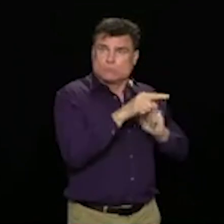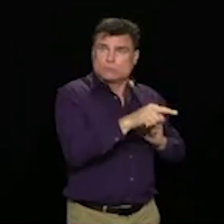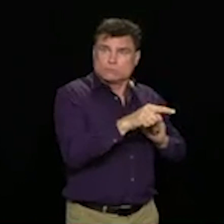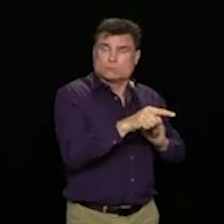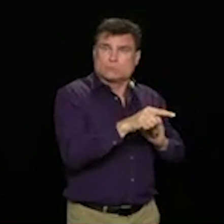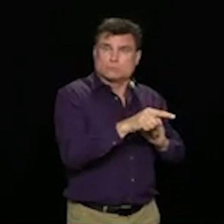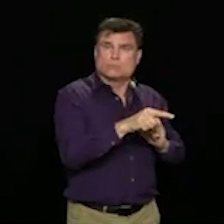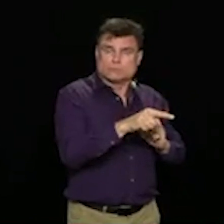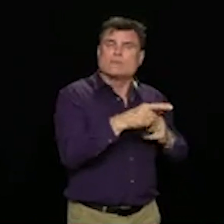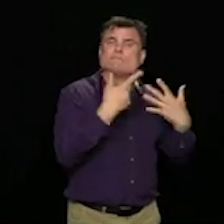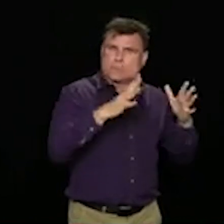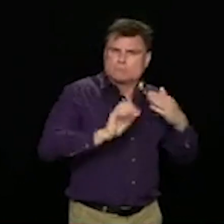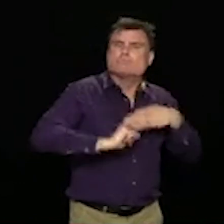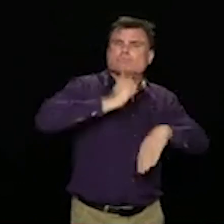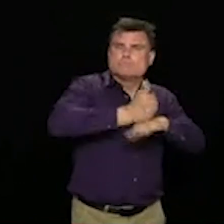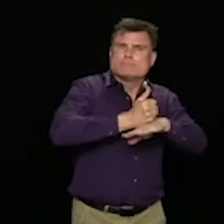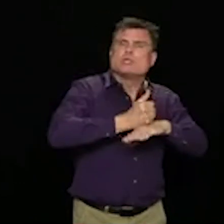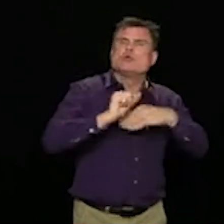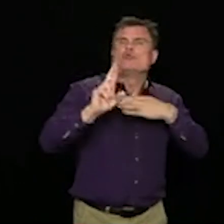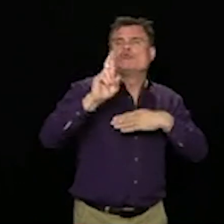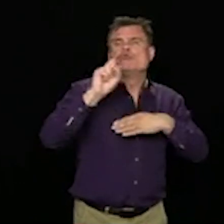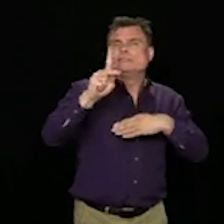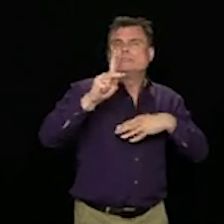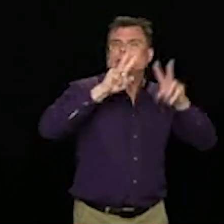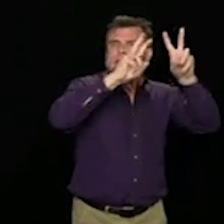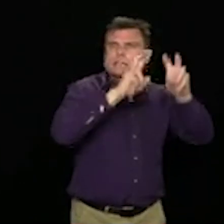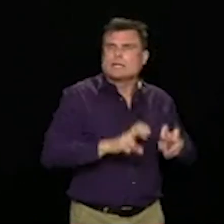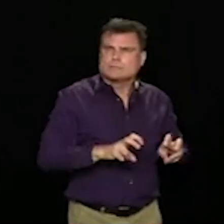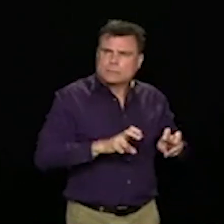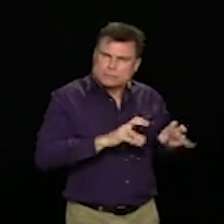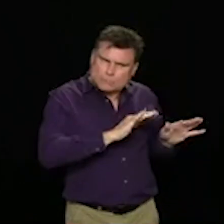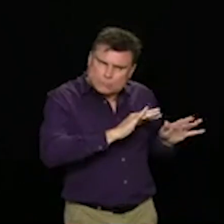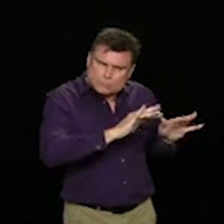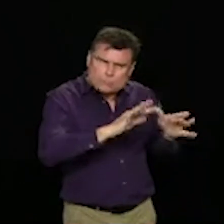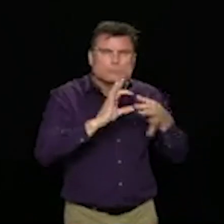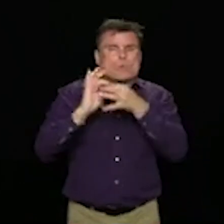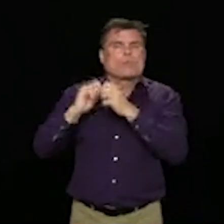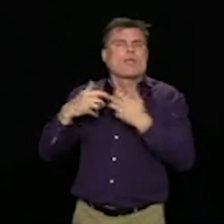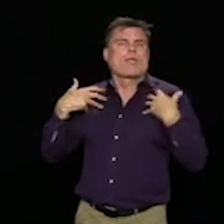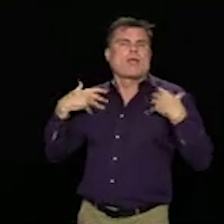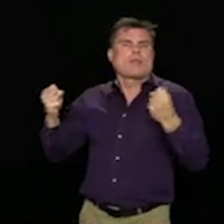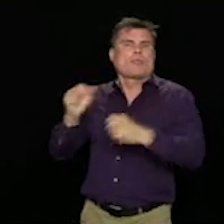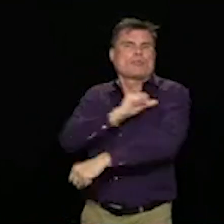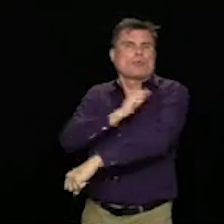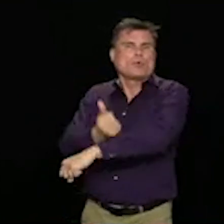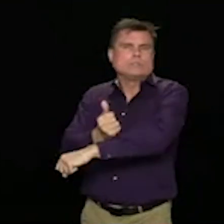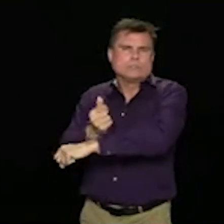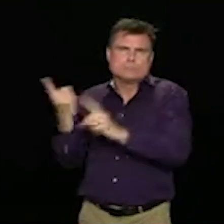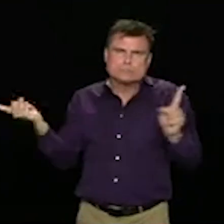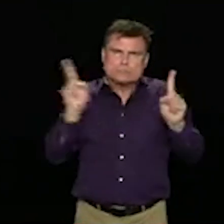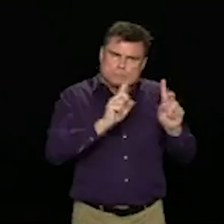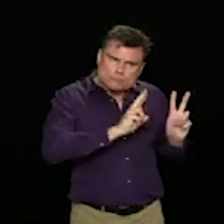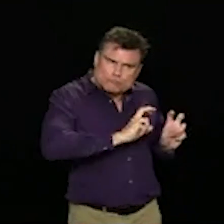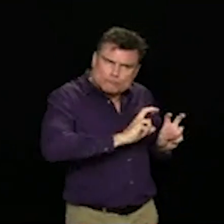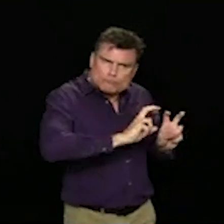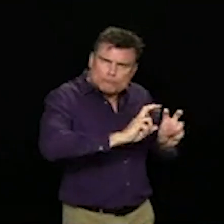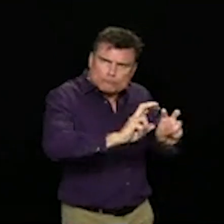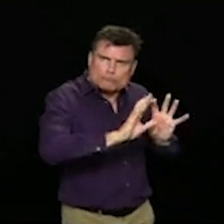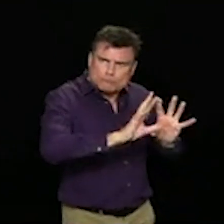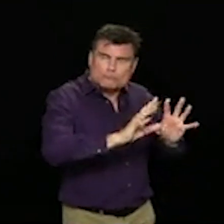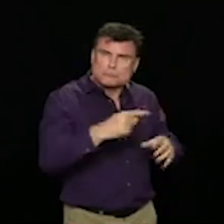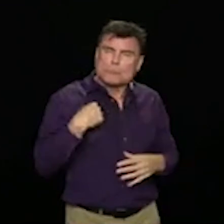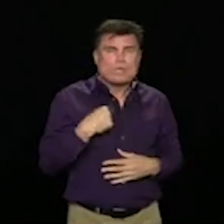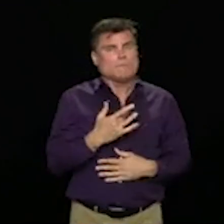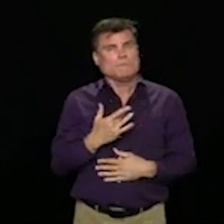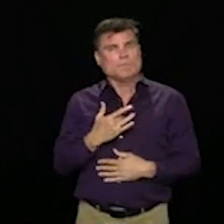local level with the regional health authorities, with the municipalities, and we felt that the Rugby Sevens was not a